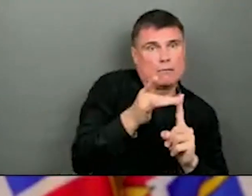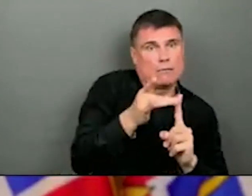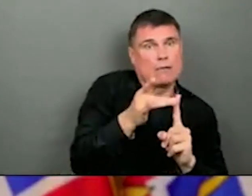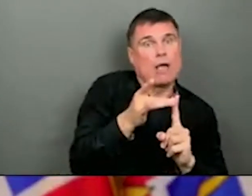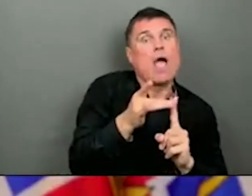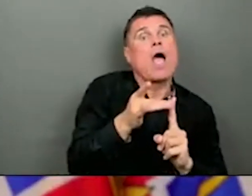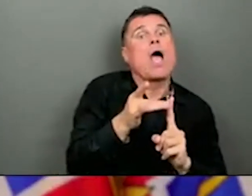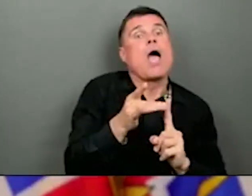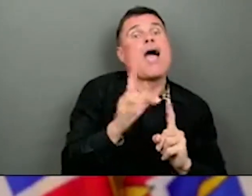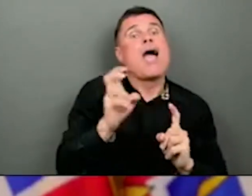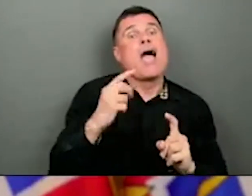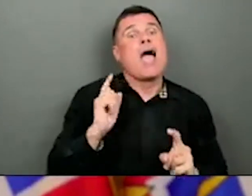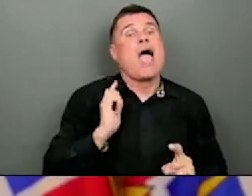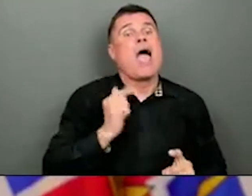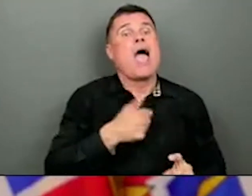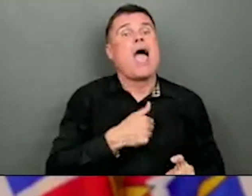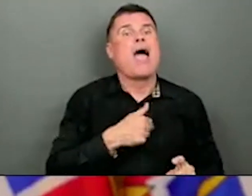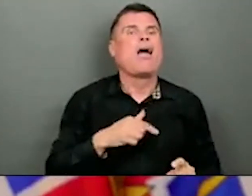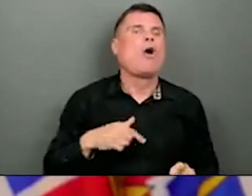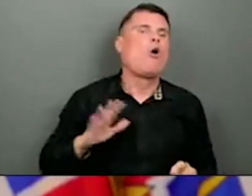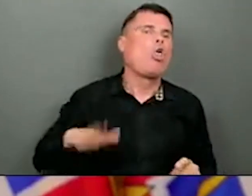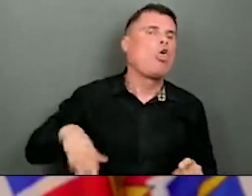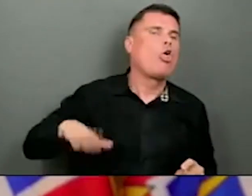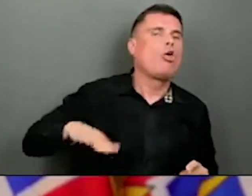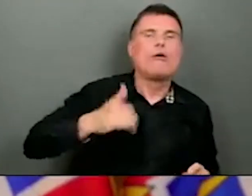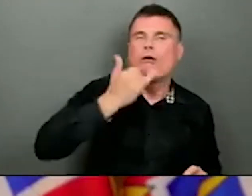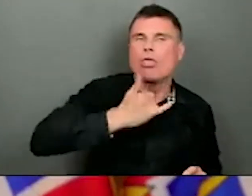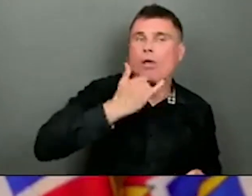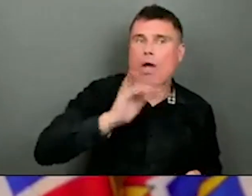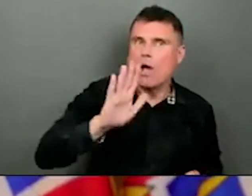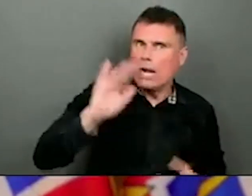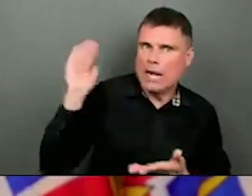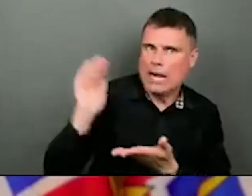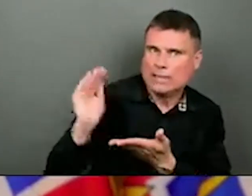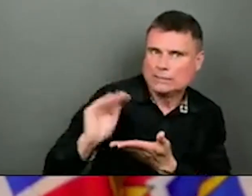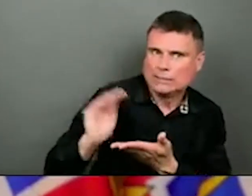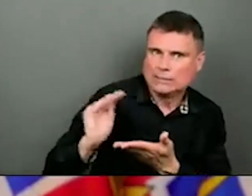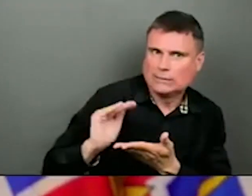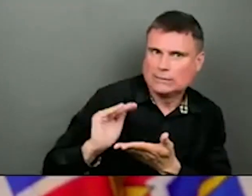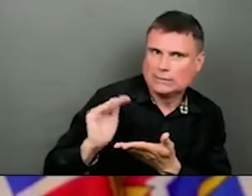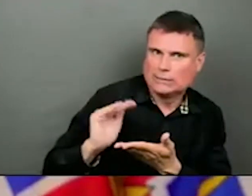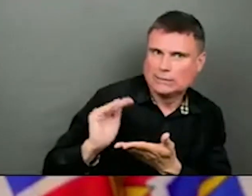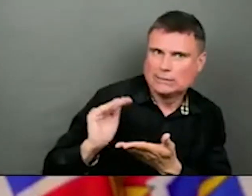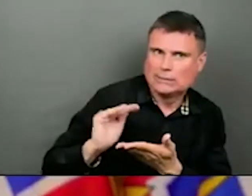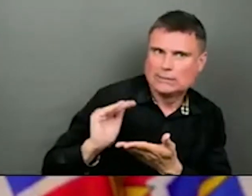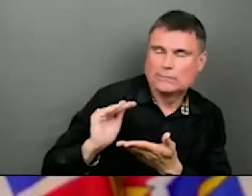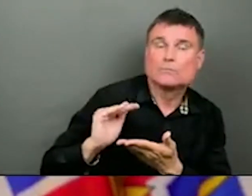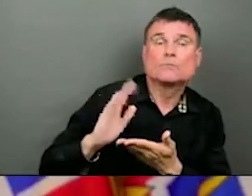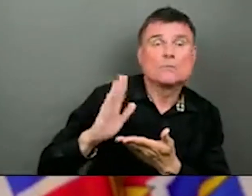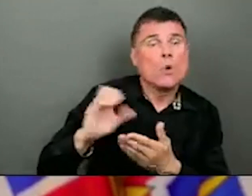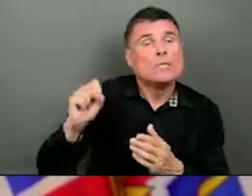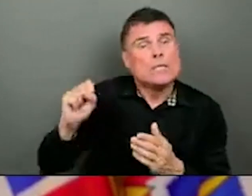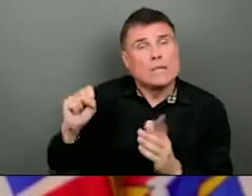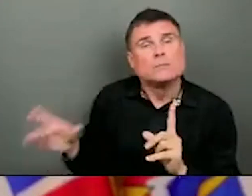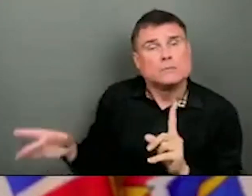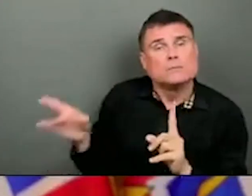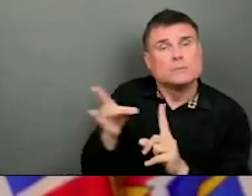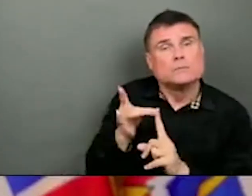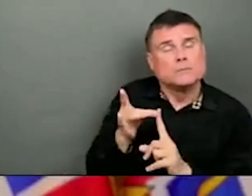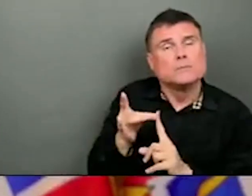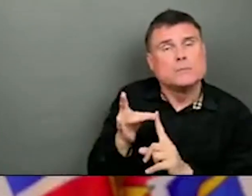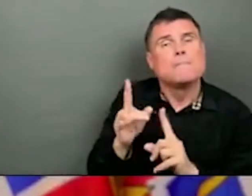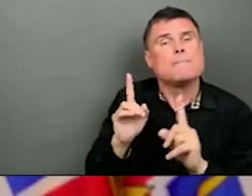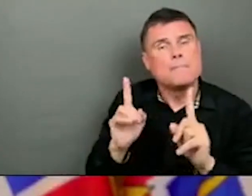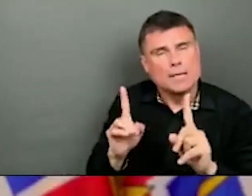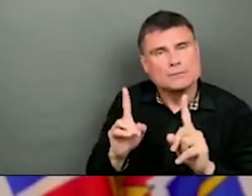data from the UK shows that it is more transmissible, but the jury's out on that a little bit. But where we are seeing